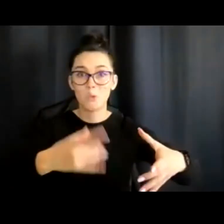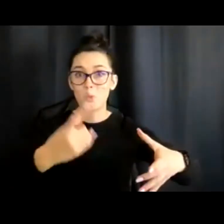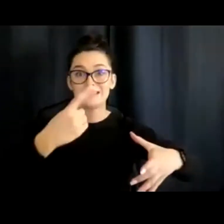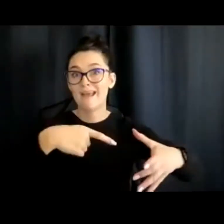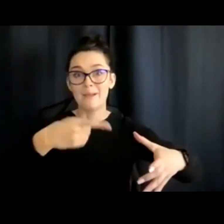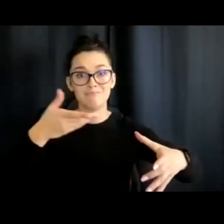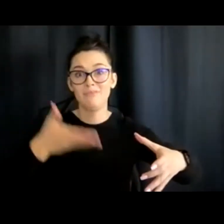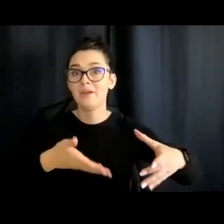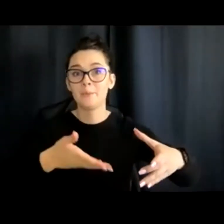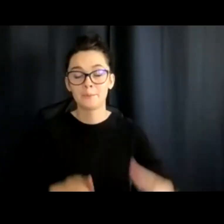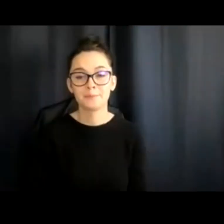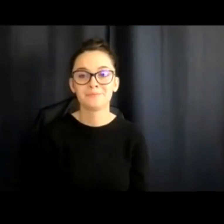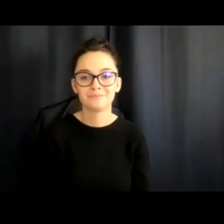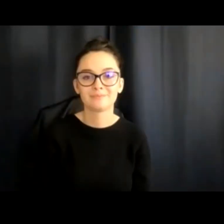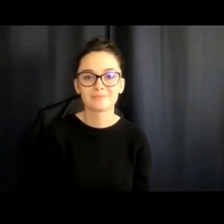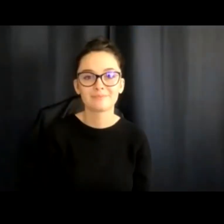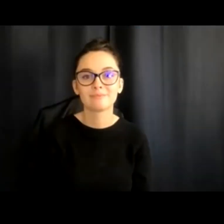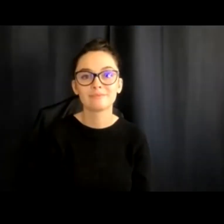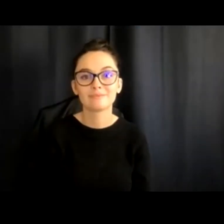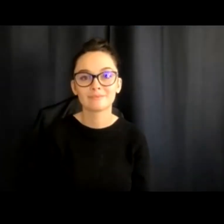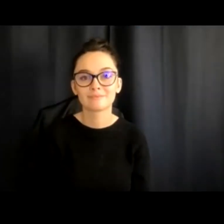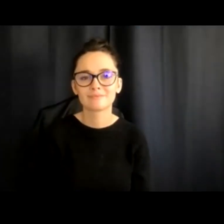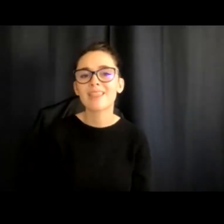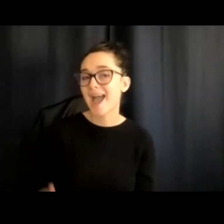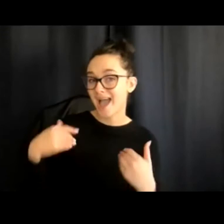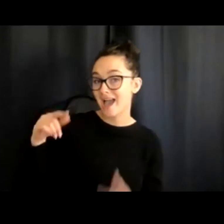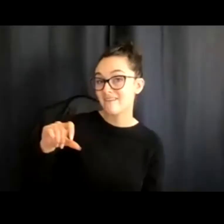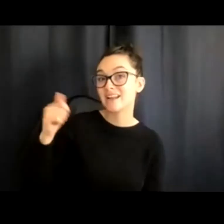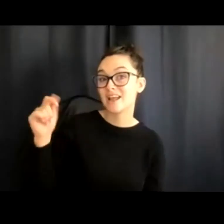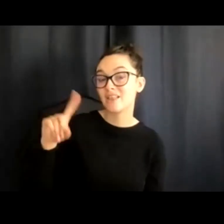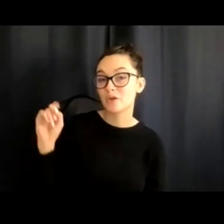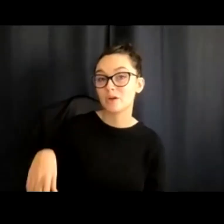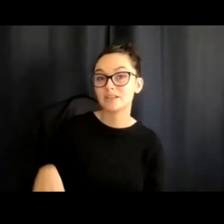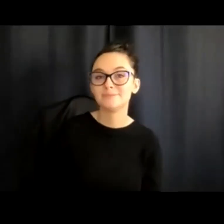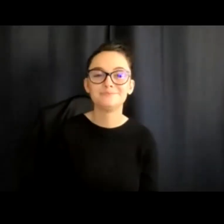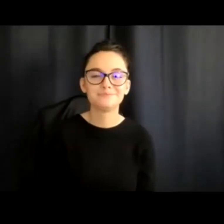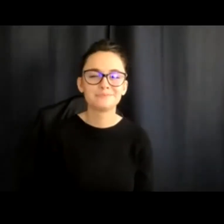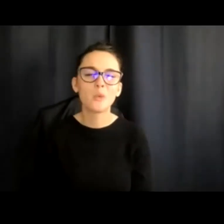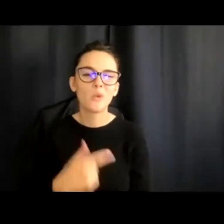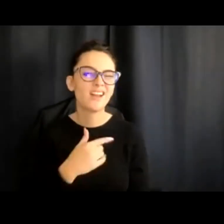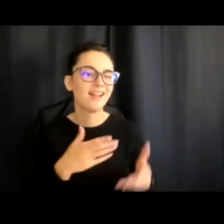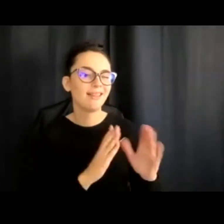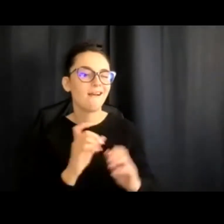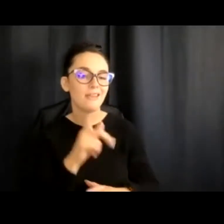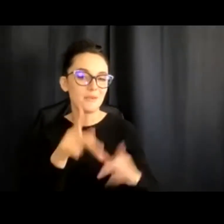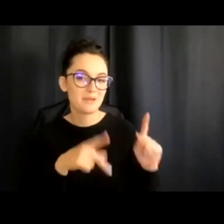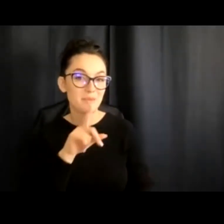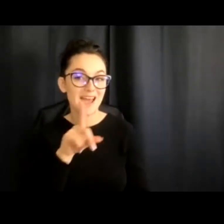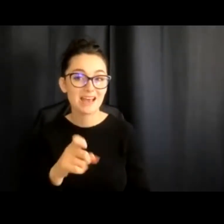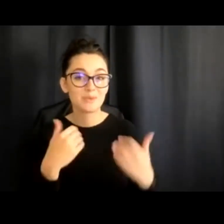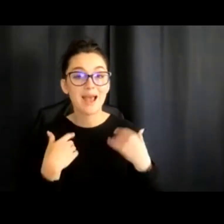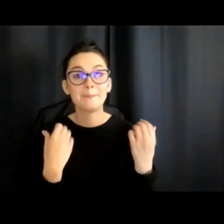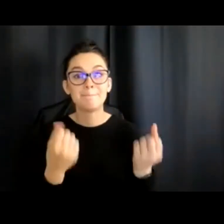Wow. I also had another. Okay, we're gonna let some other people ask some questions because we've got lots